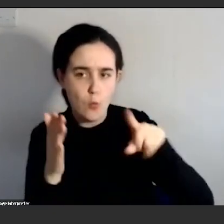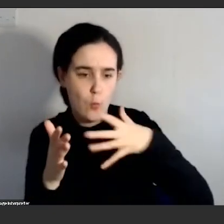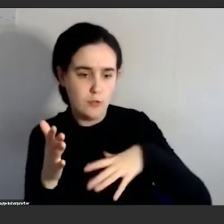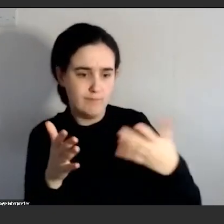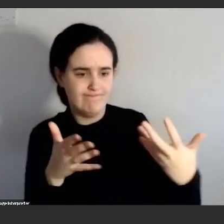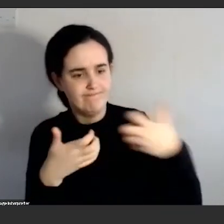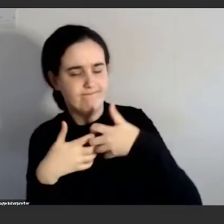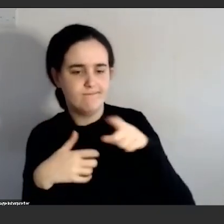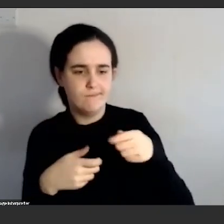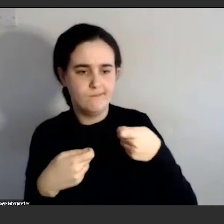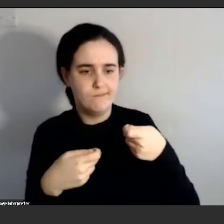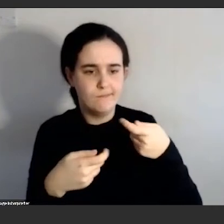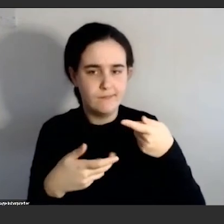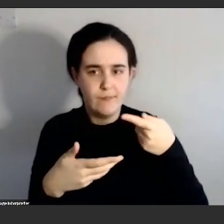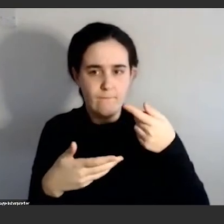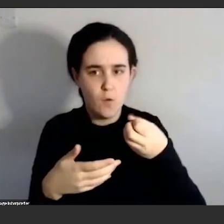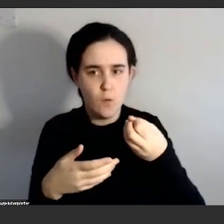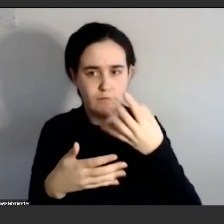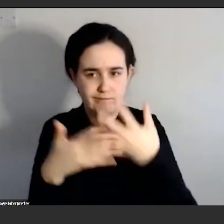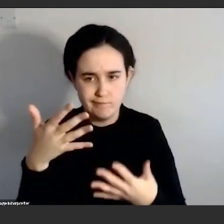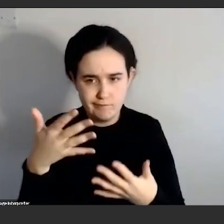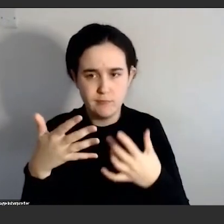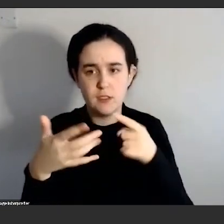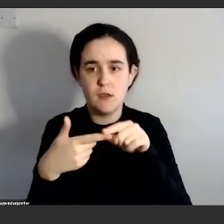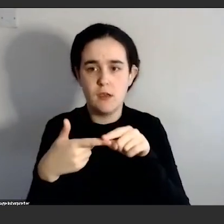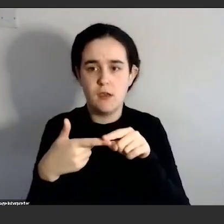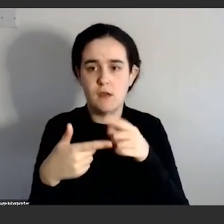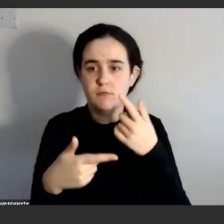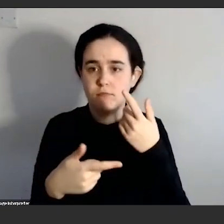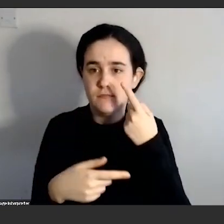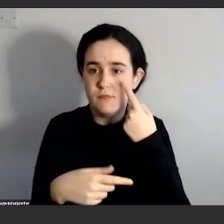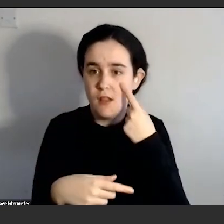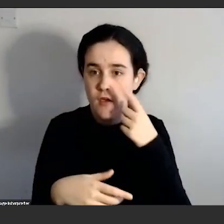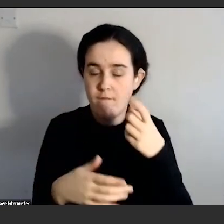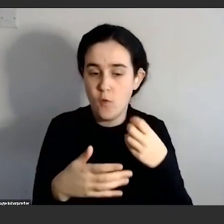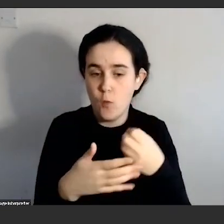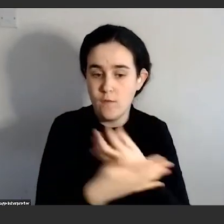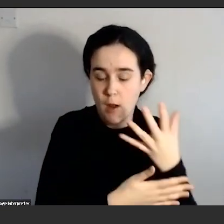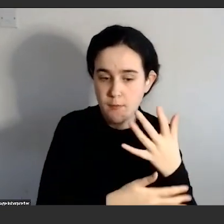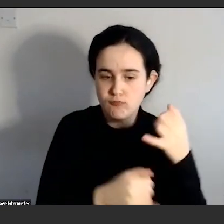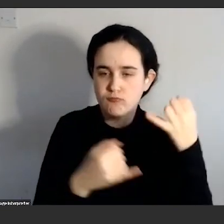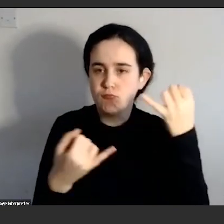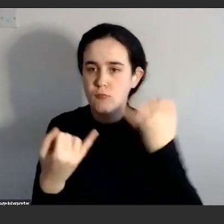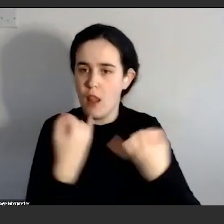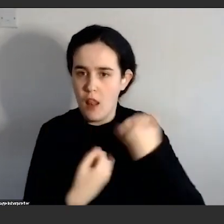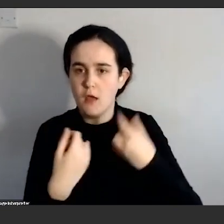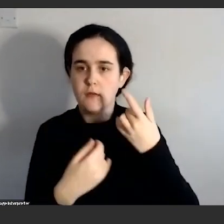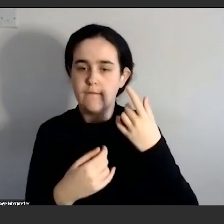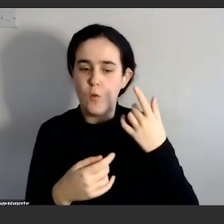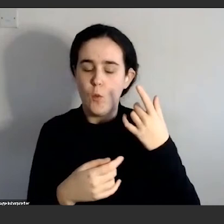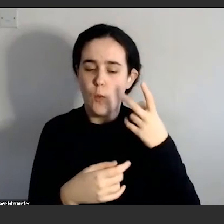for example, we cannot just hand out, the same materials to our children which are visibly, which has vision